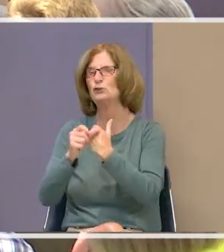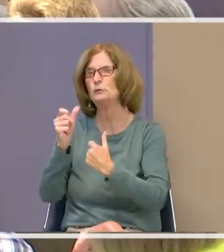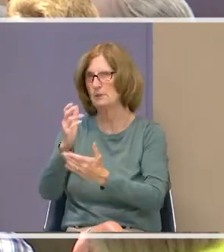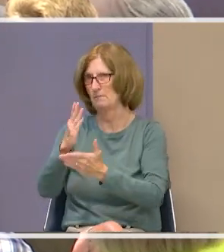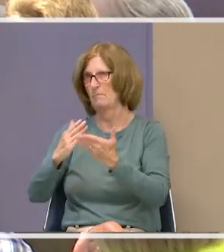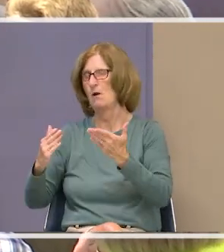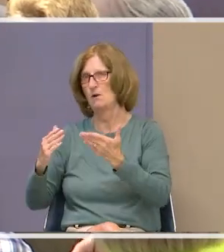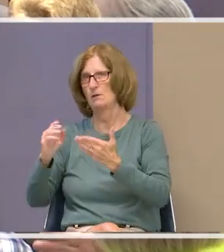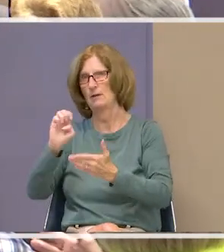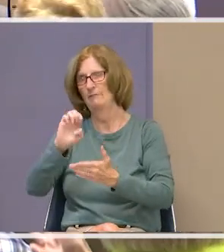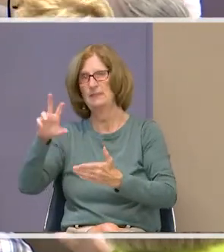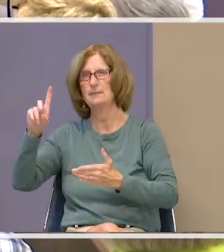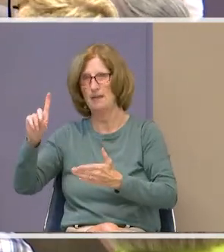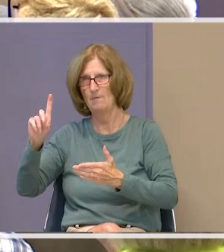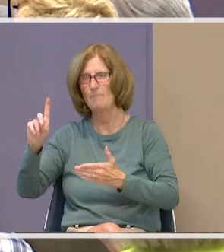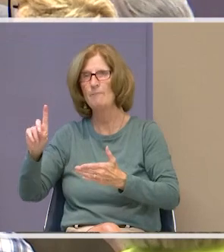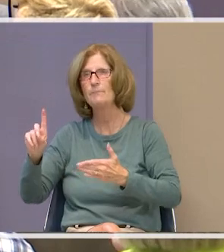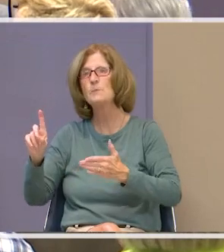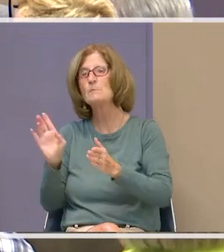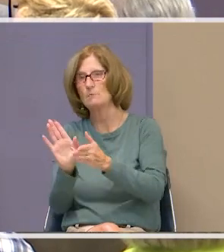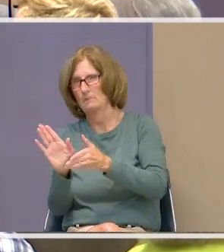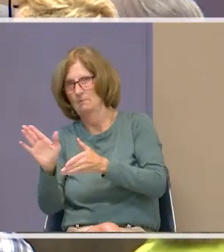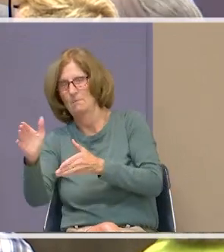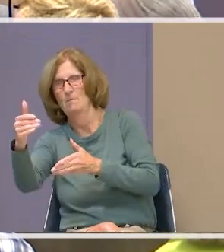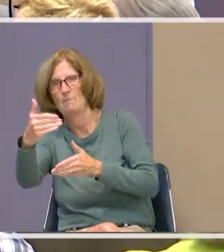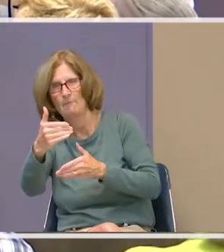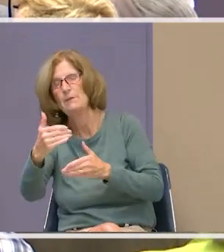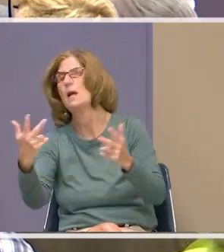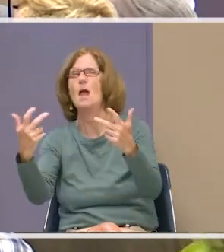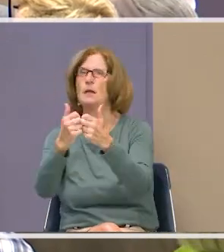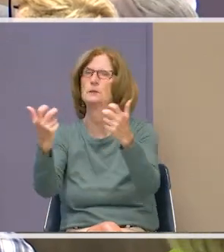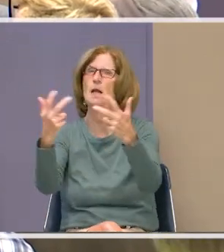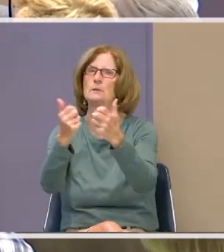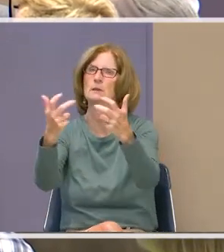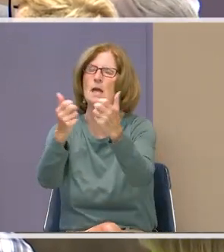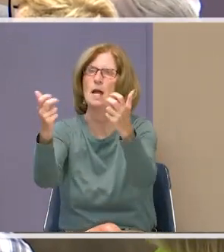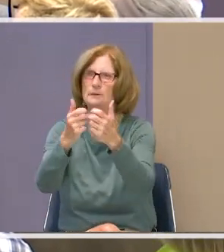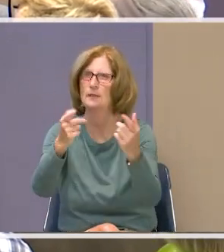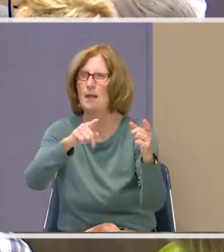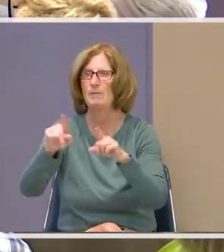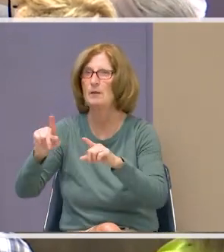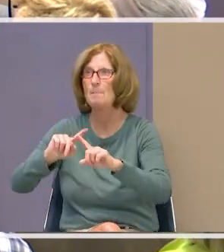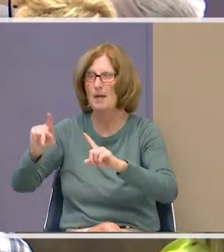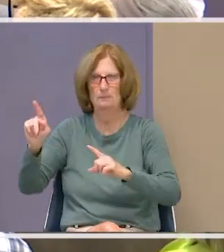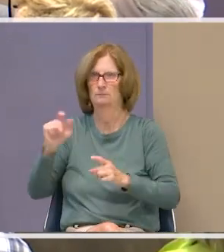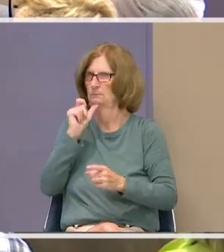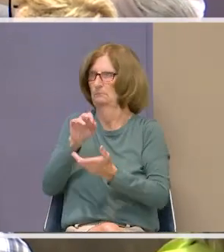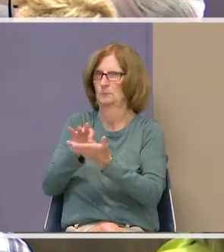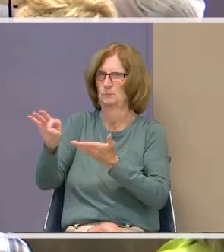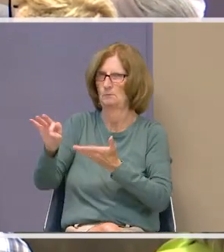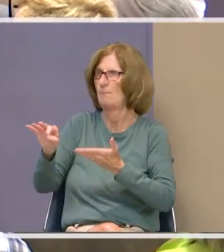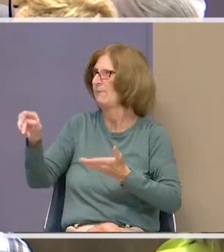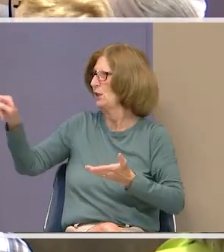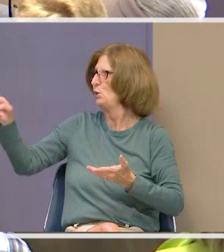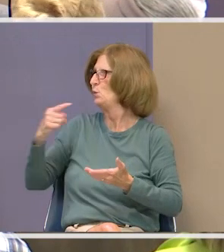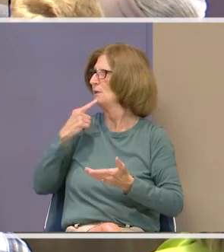Avenue. I live on the curve. We have accident after accident. So I'm concerned about your no left turn because it's going to force